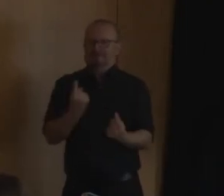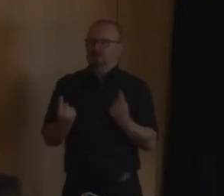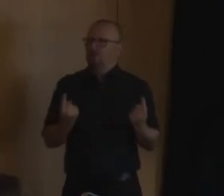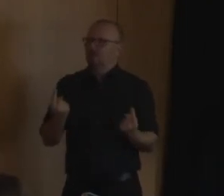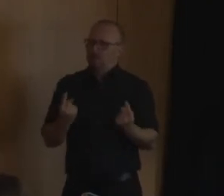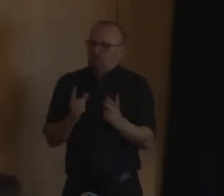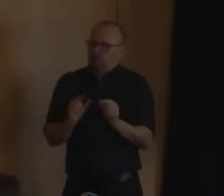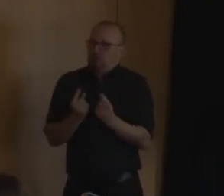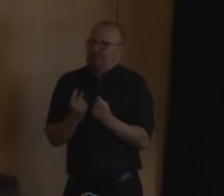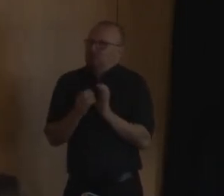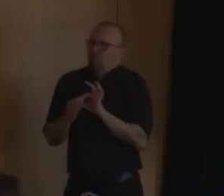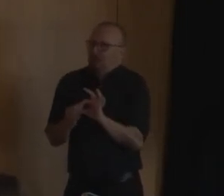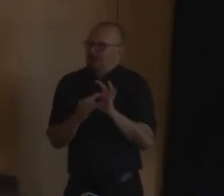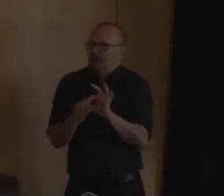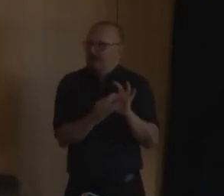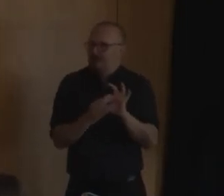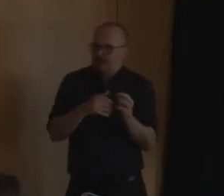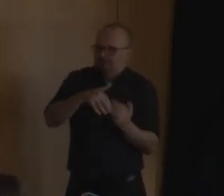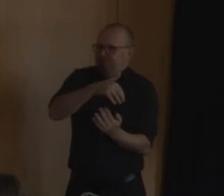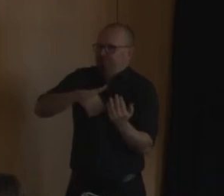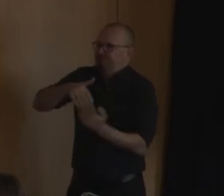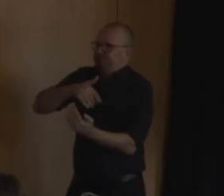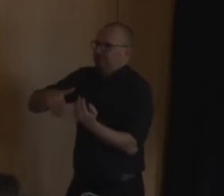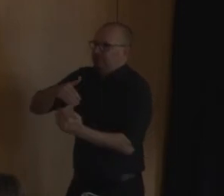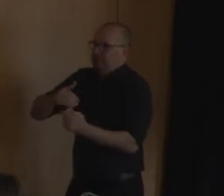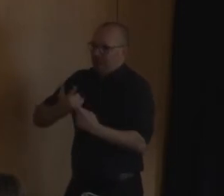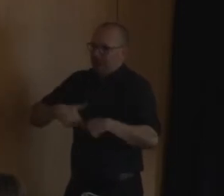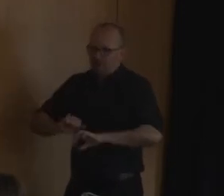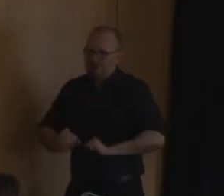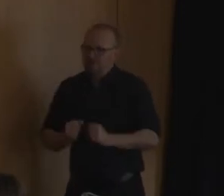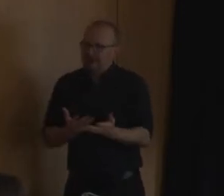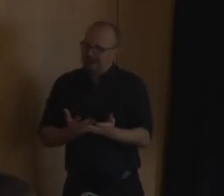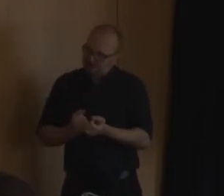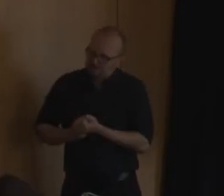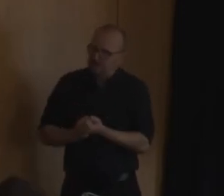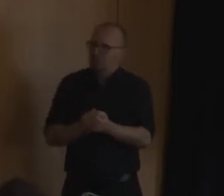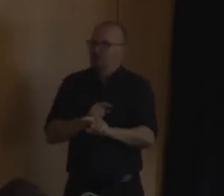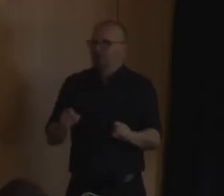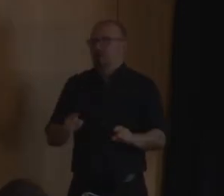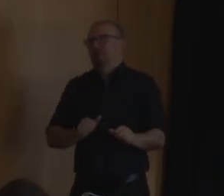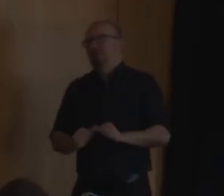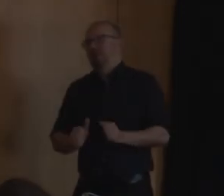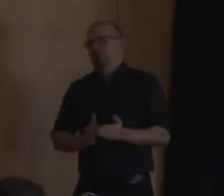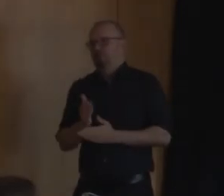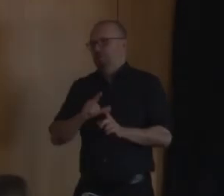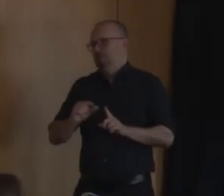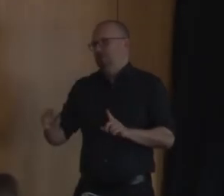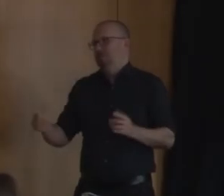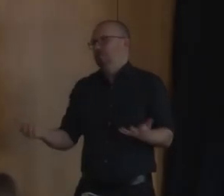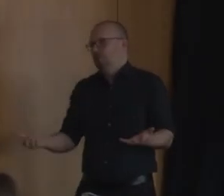where doing so supports the concept. And digital technologies really come to the fore here, especially in relation to